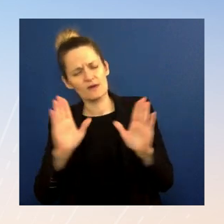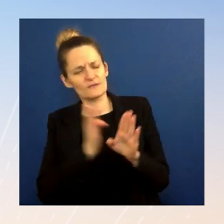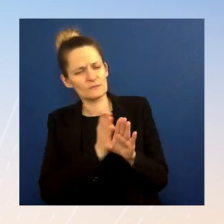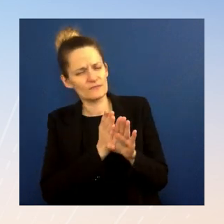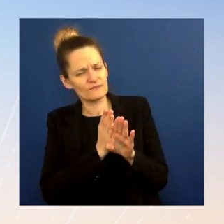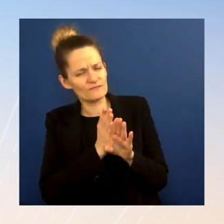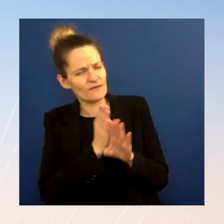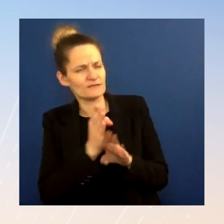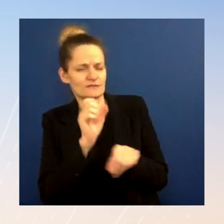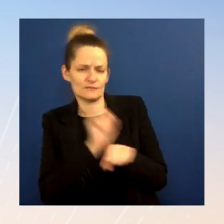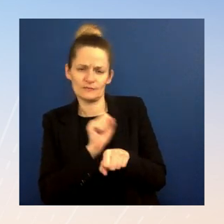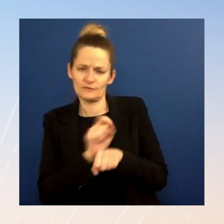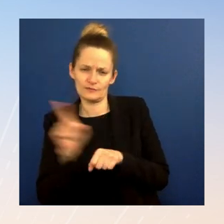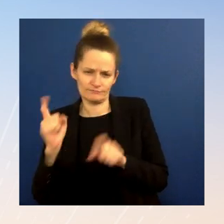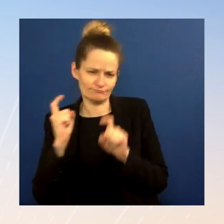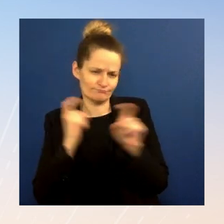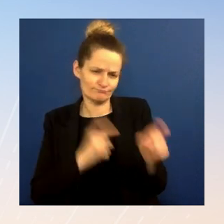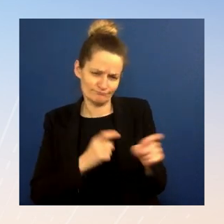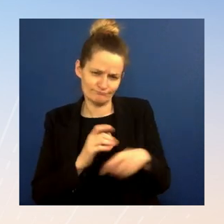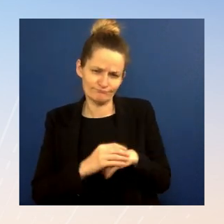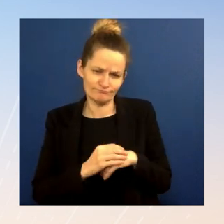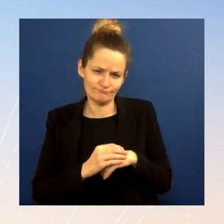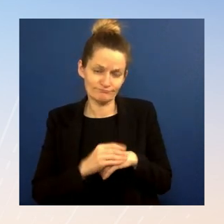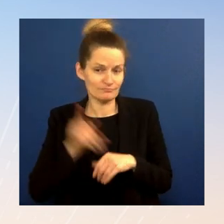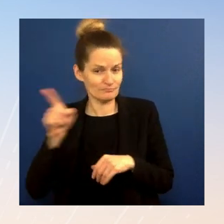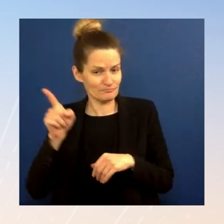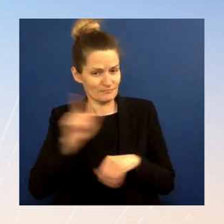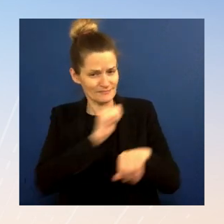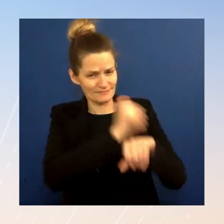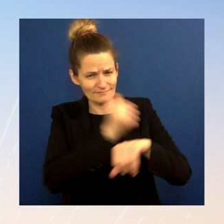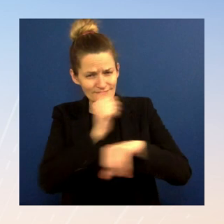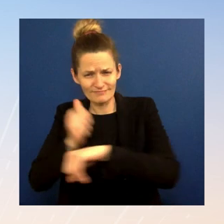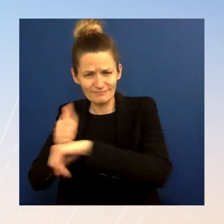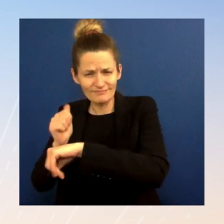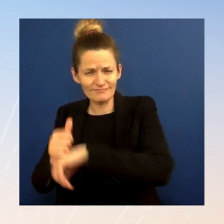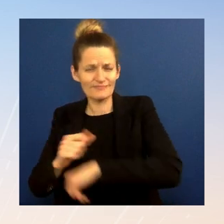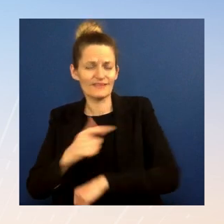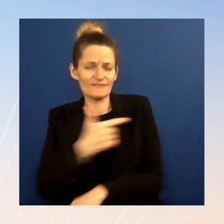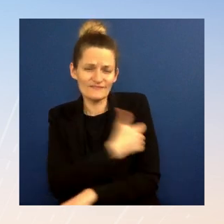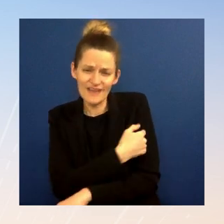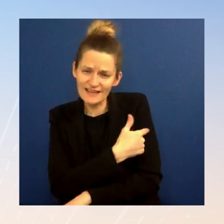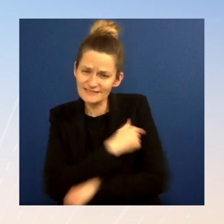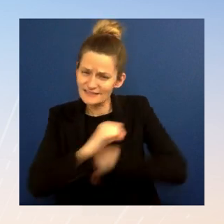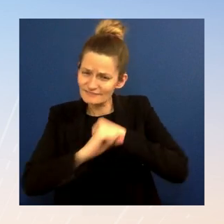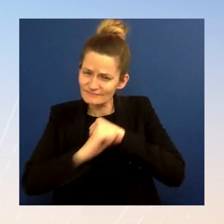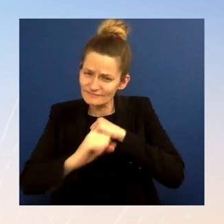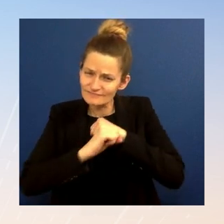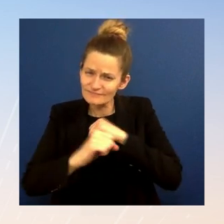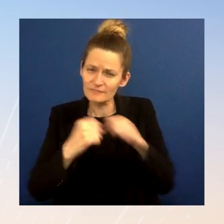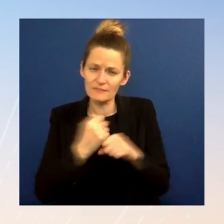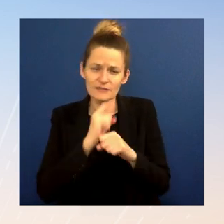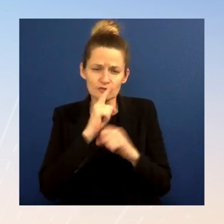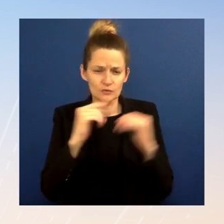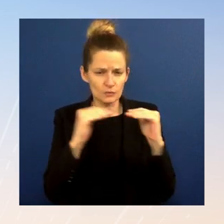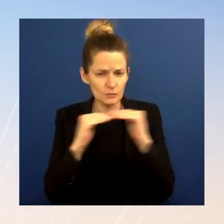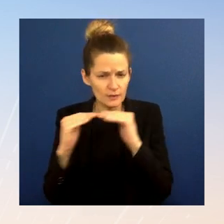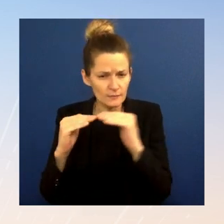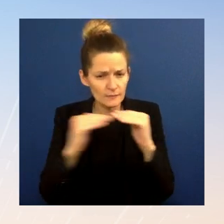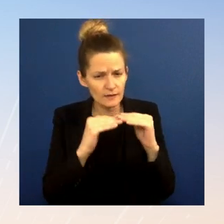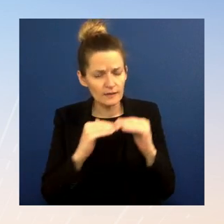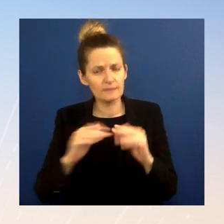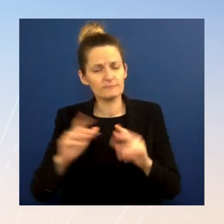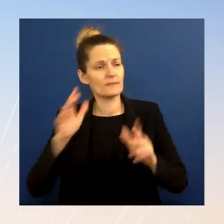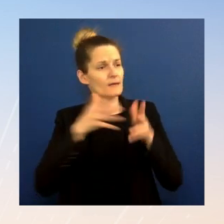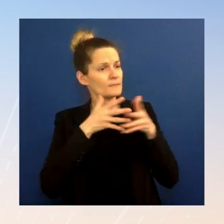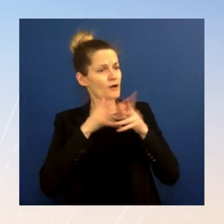in vaccinations across communities, ensure that Americans have access to treatments, tests, and embark on an unprecedented global